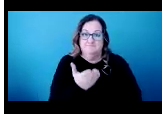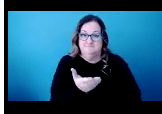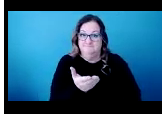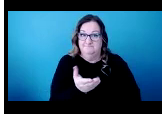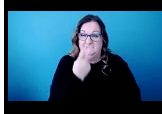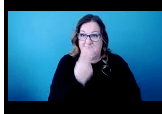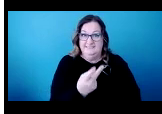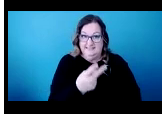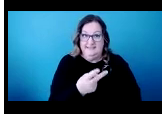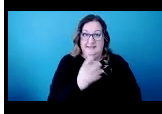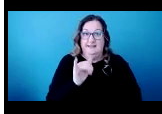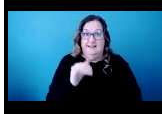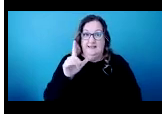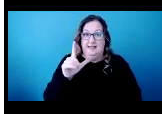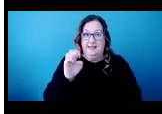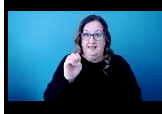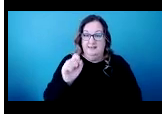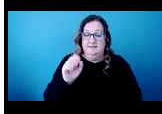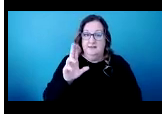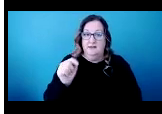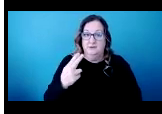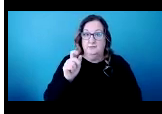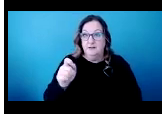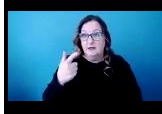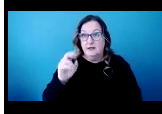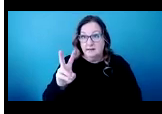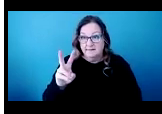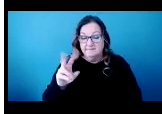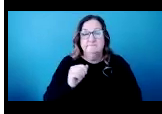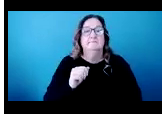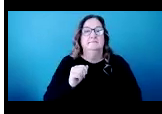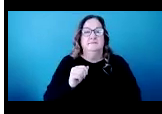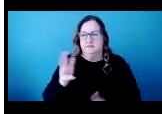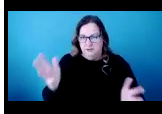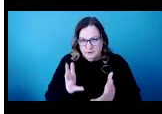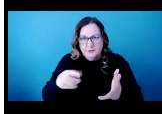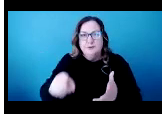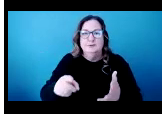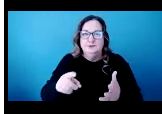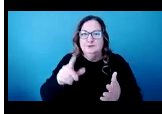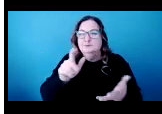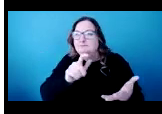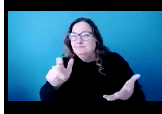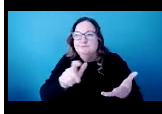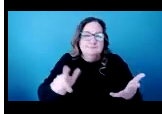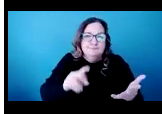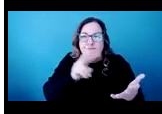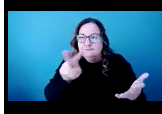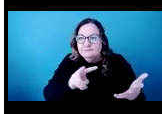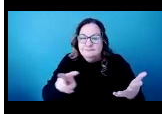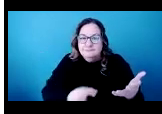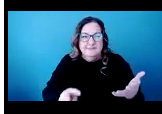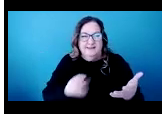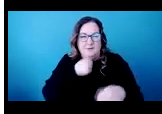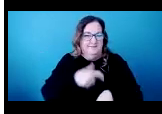guys can go to is le.utah.gov. I would encourage you guys to kind of explore it on your own, especially since we don't have time to kind of